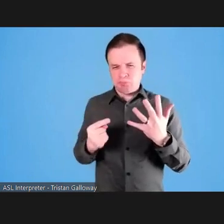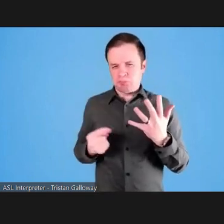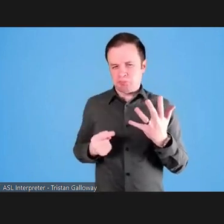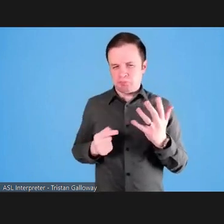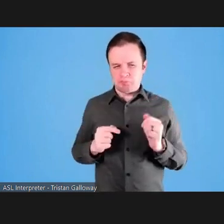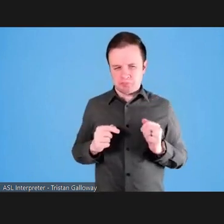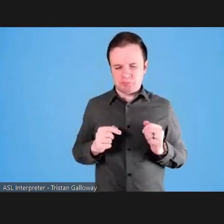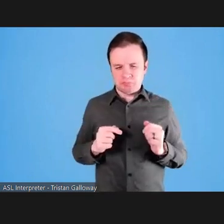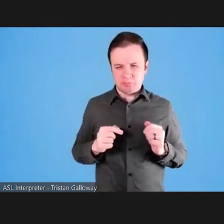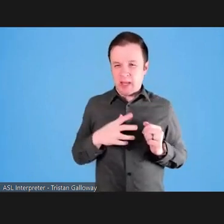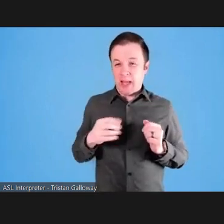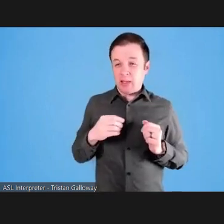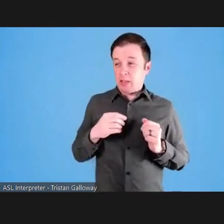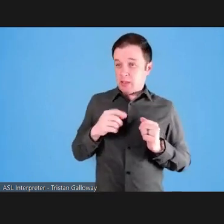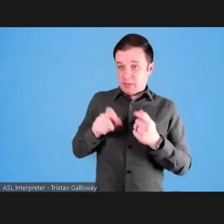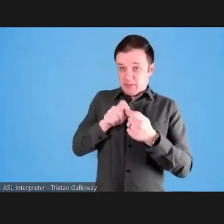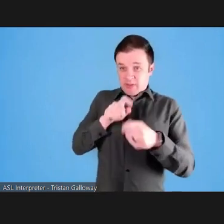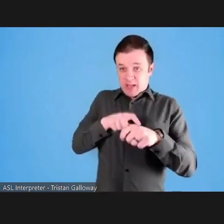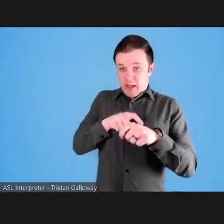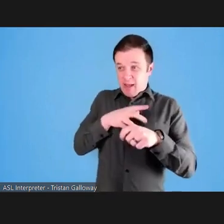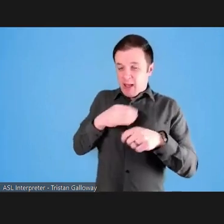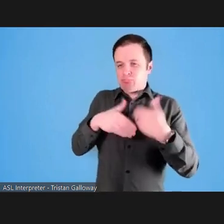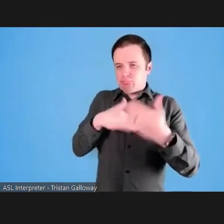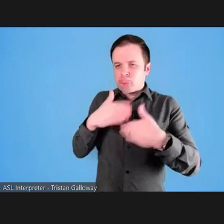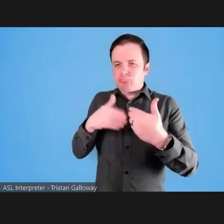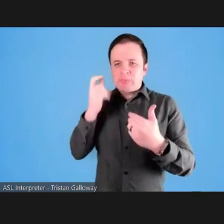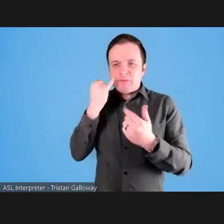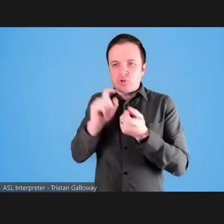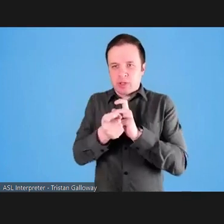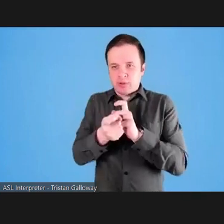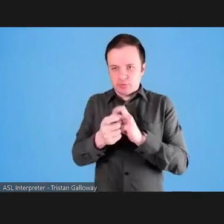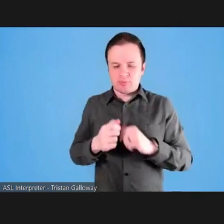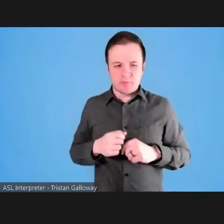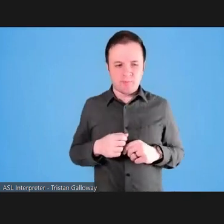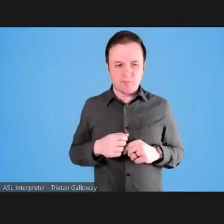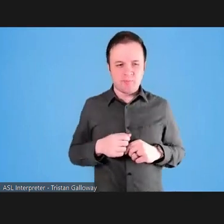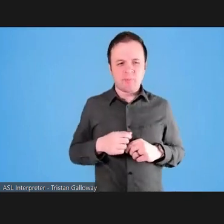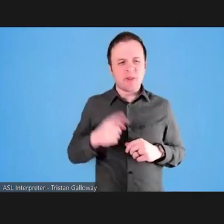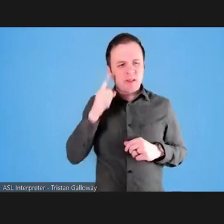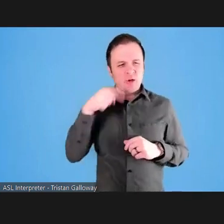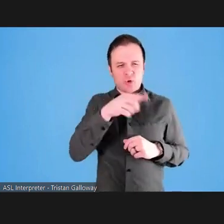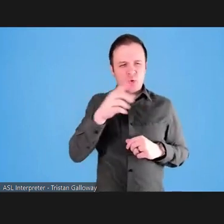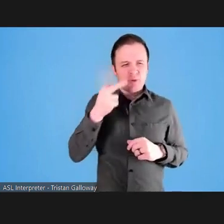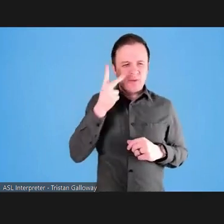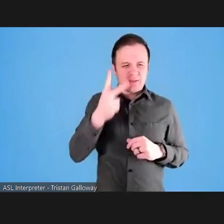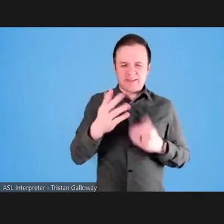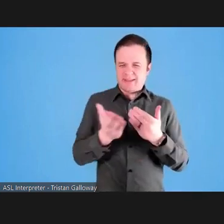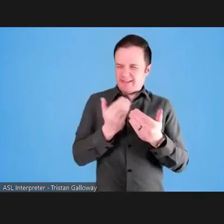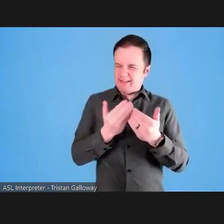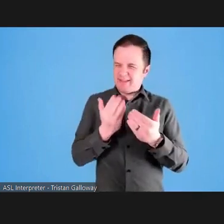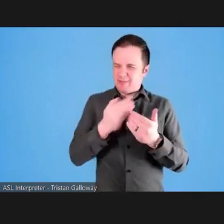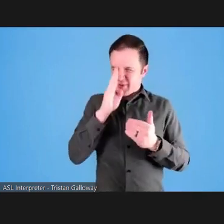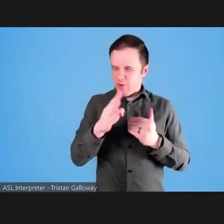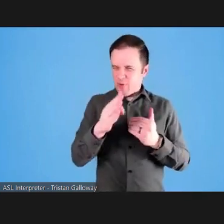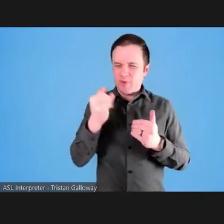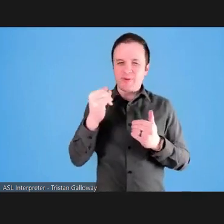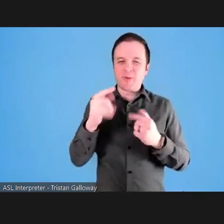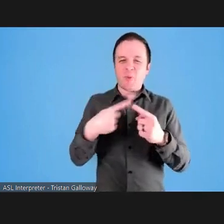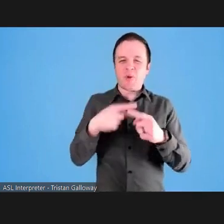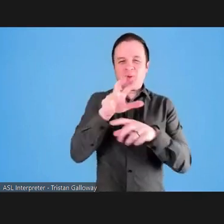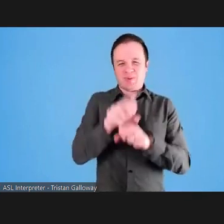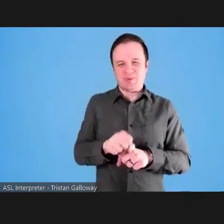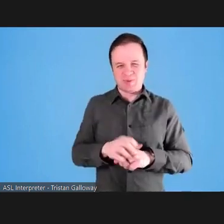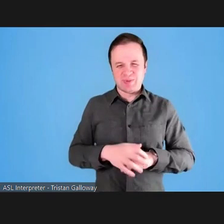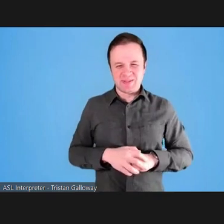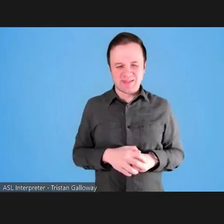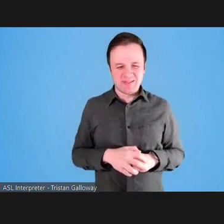time and over time. We think you'll find Strata to be easy, intuitive, and straightforward once you get used to it. We all